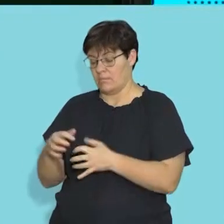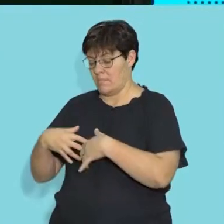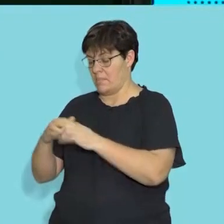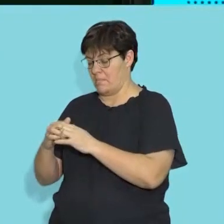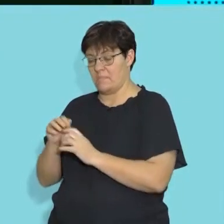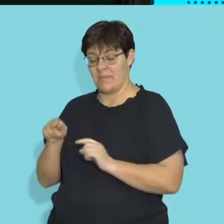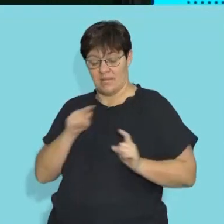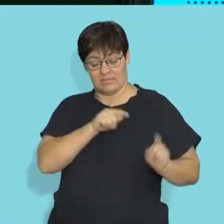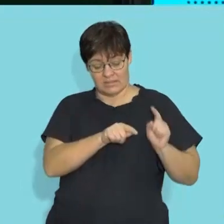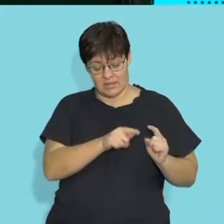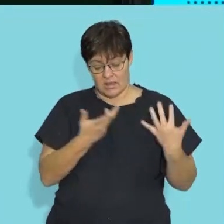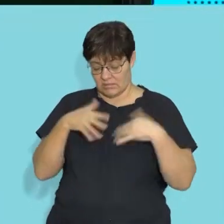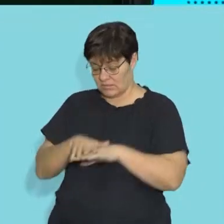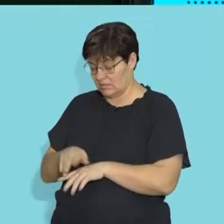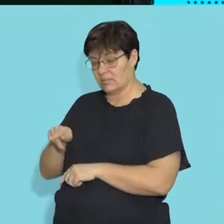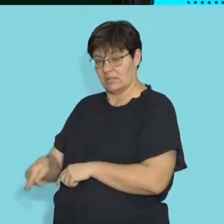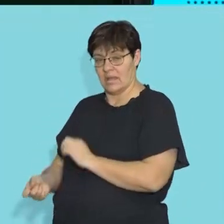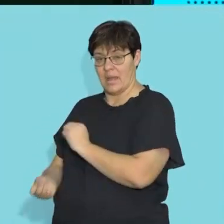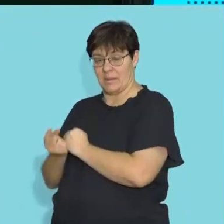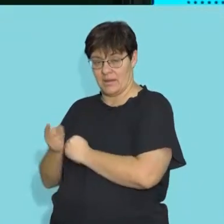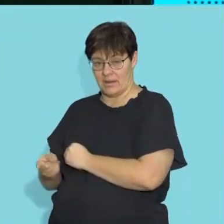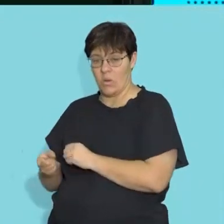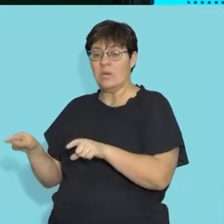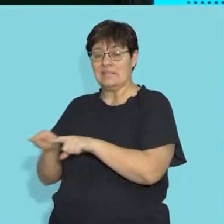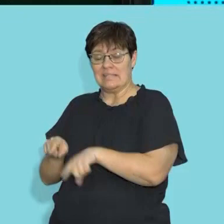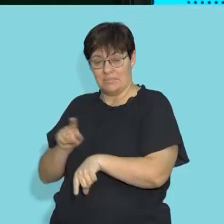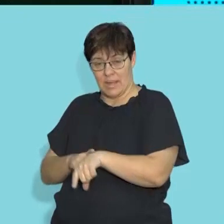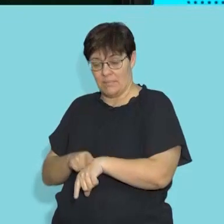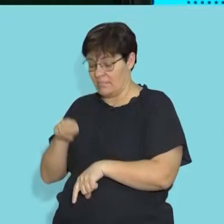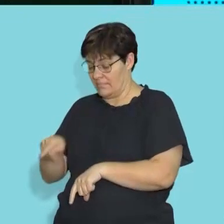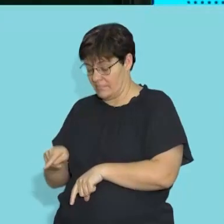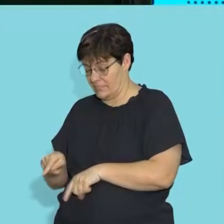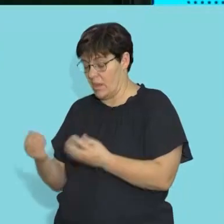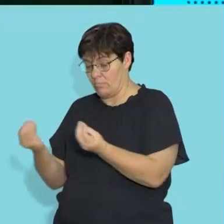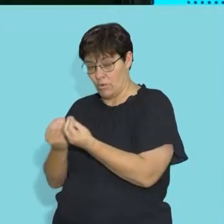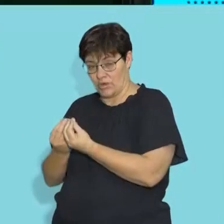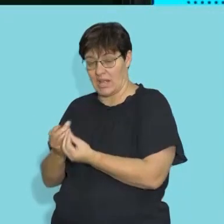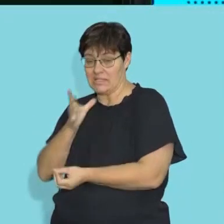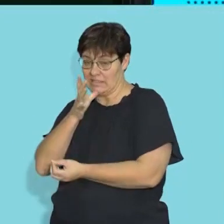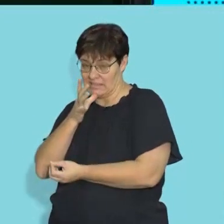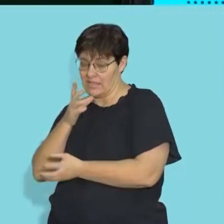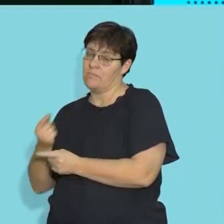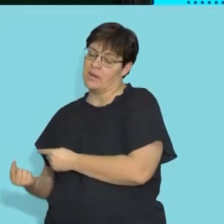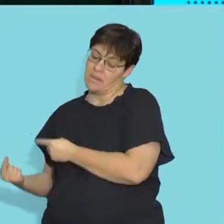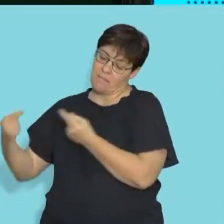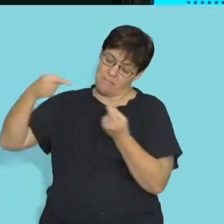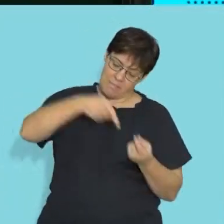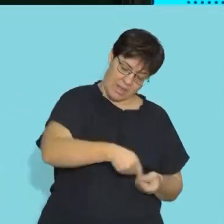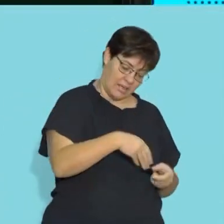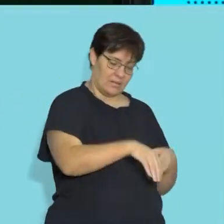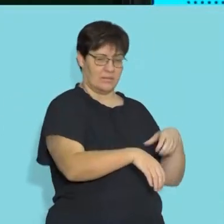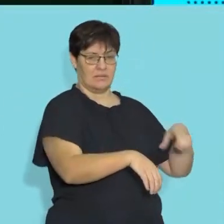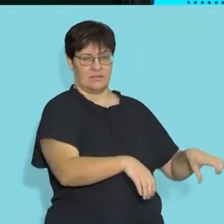into product, and simultaneously or at the same time, the product now convert